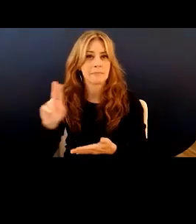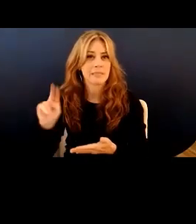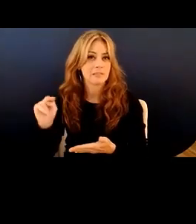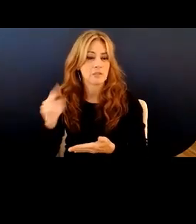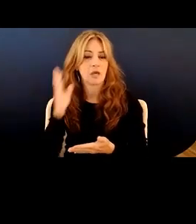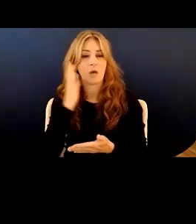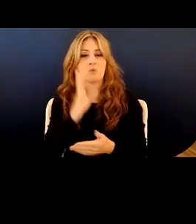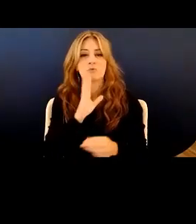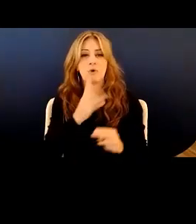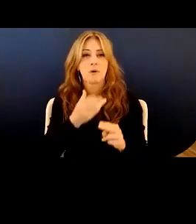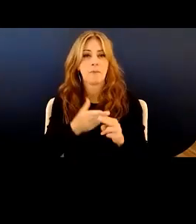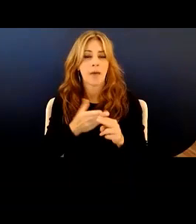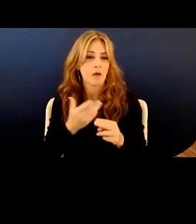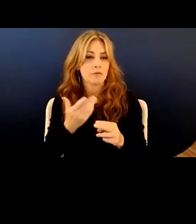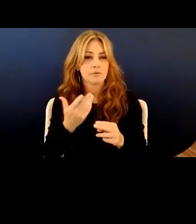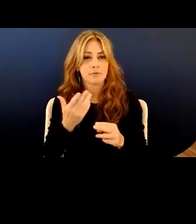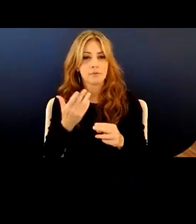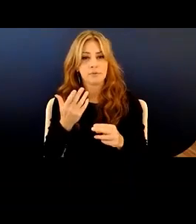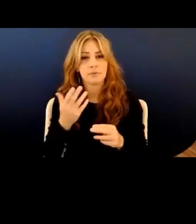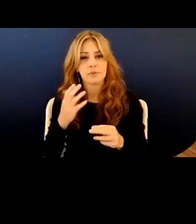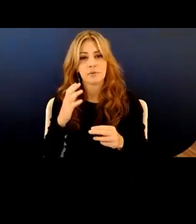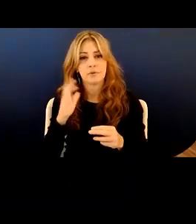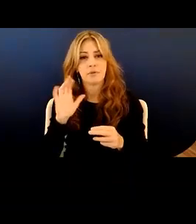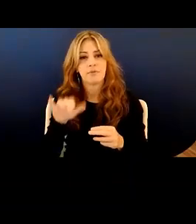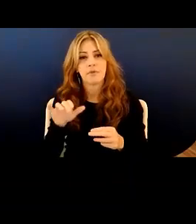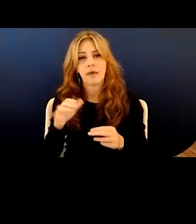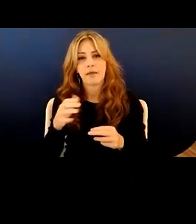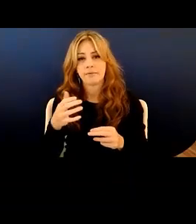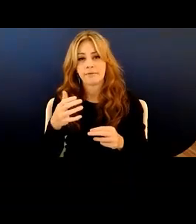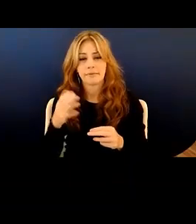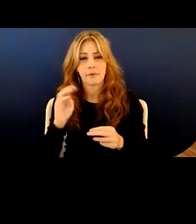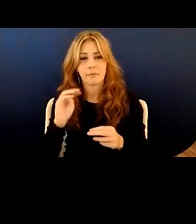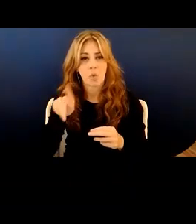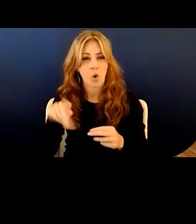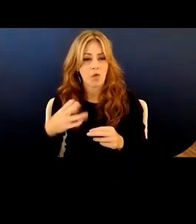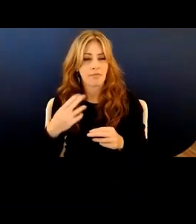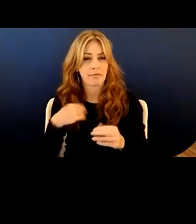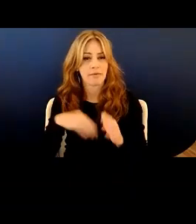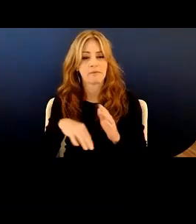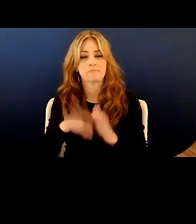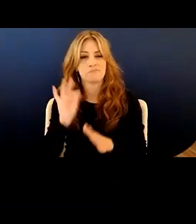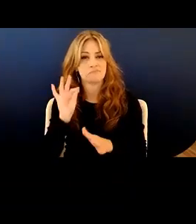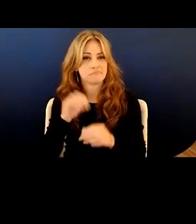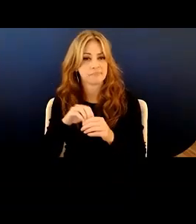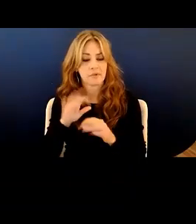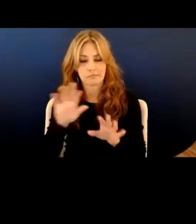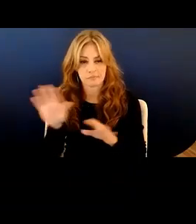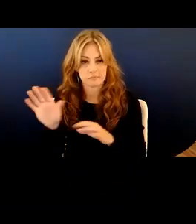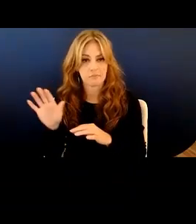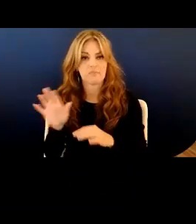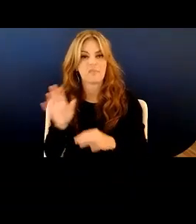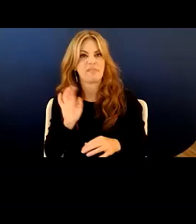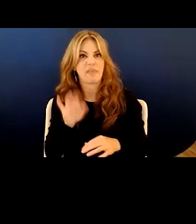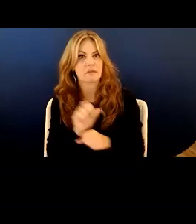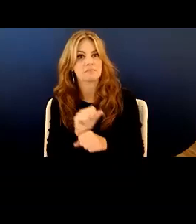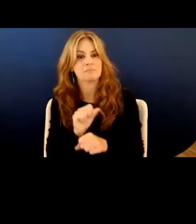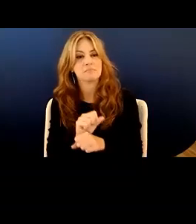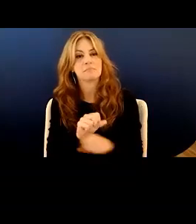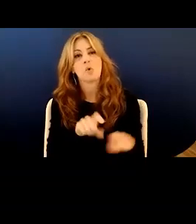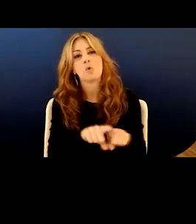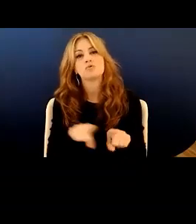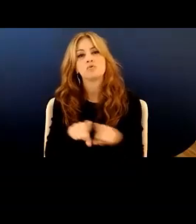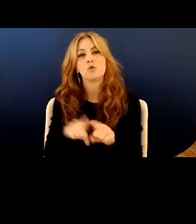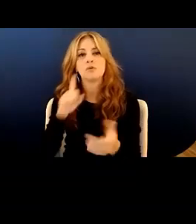about ambiguous loss, a term I coined in the 1970s. So you can check that out. You can also check, of course,